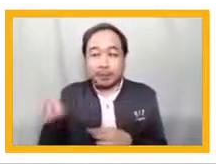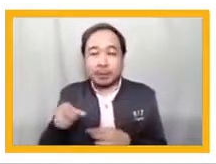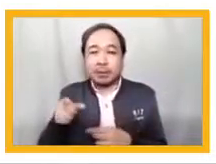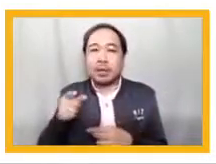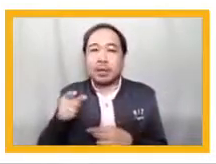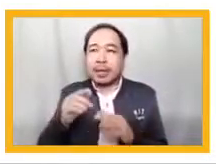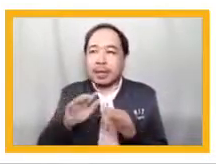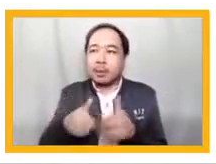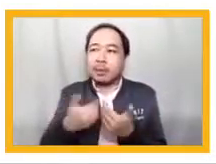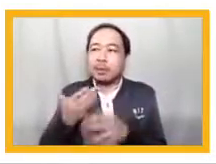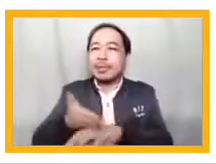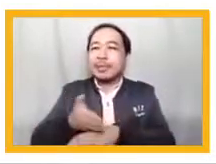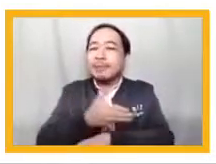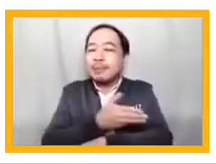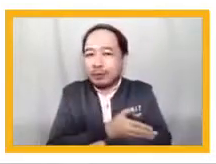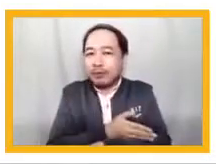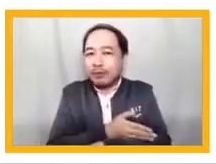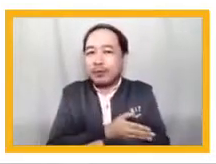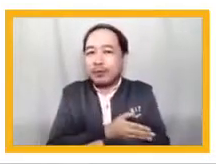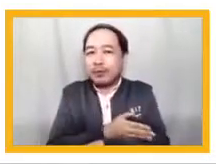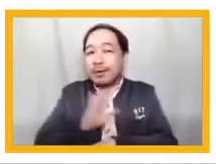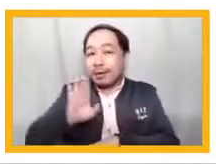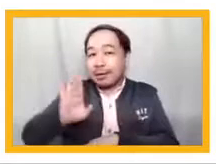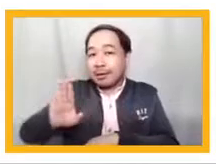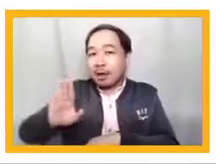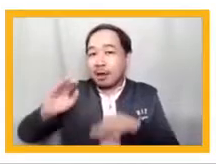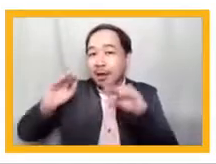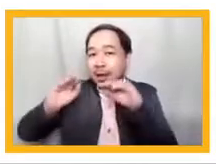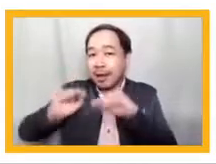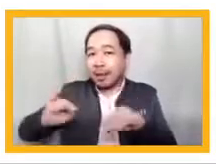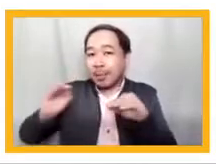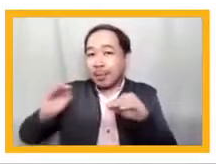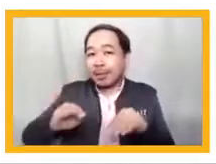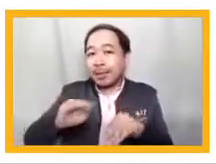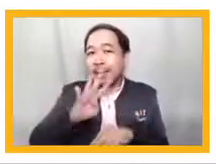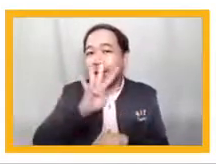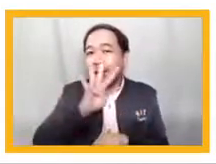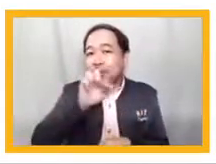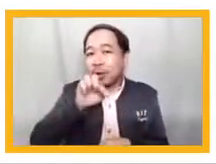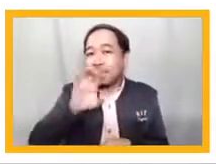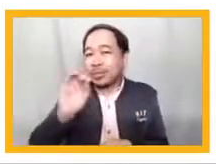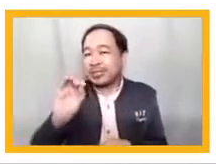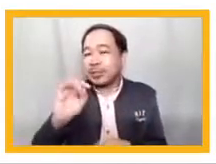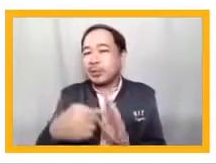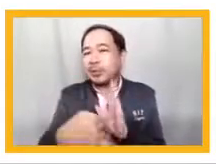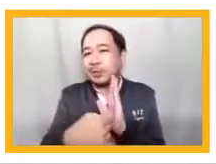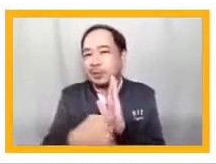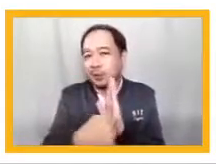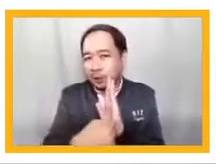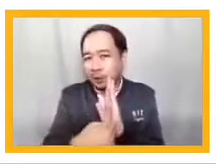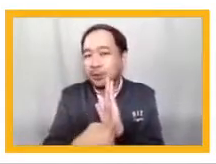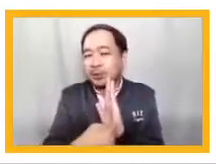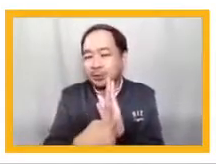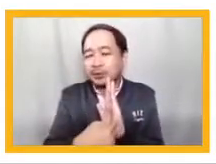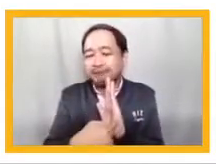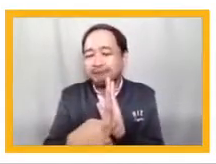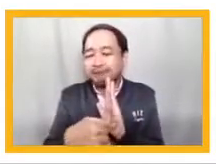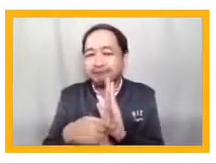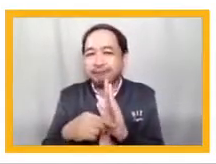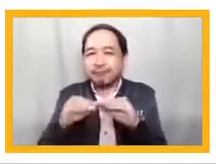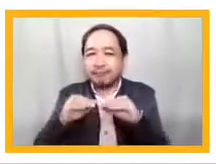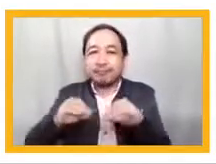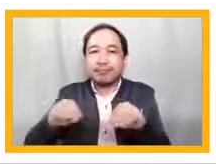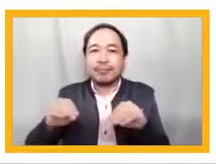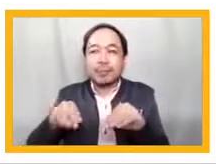re-educate by finding 4.0 technology. So this big dream,